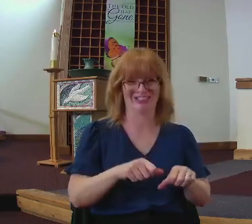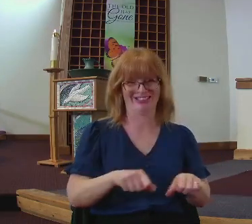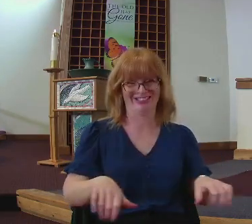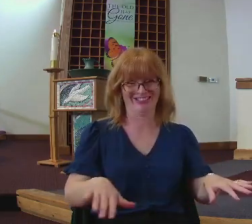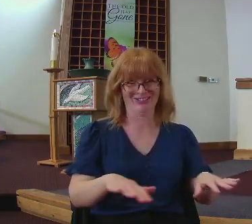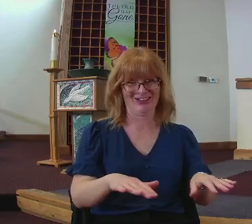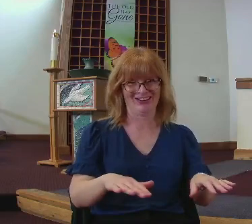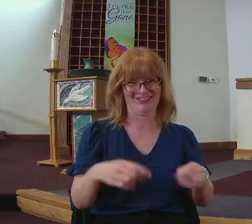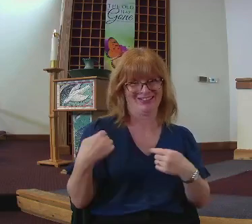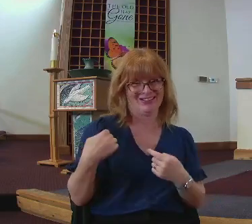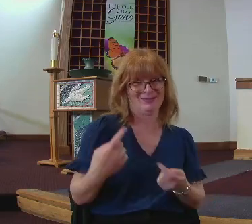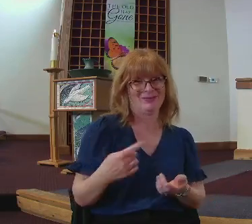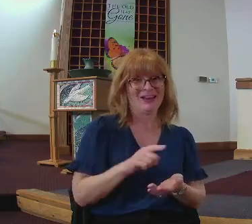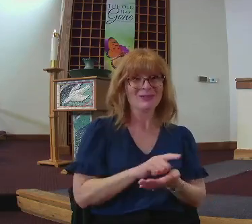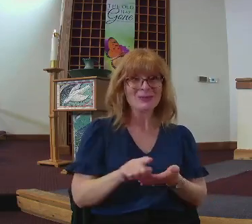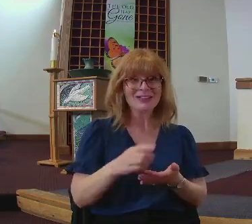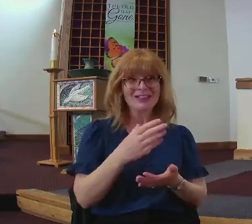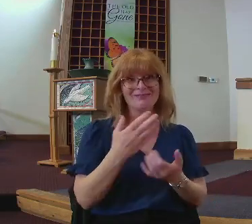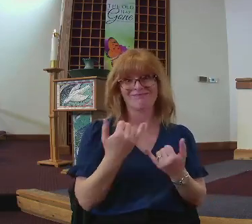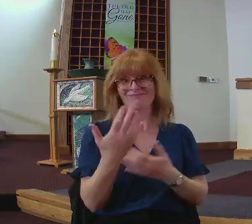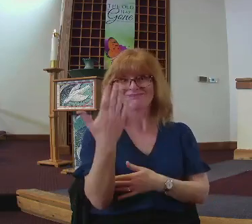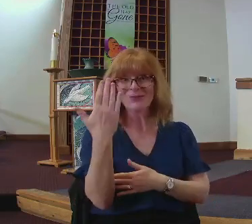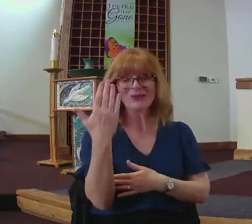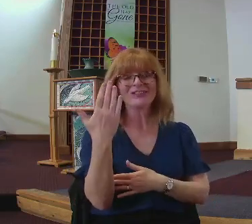this past week and even today.